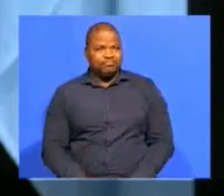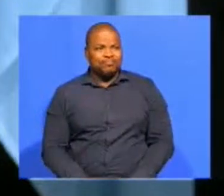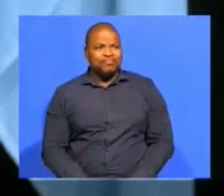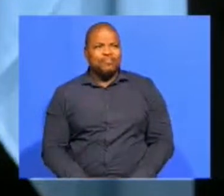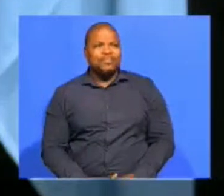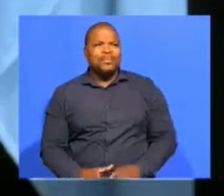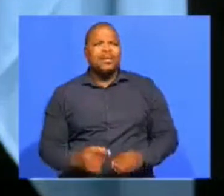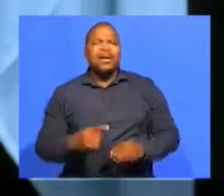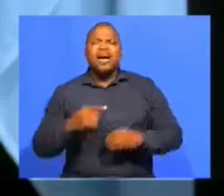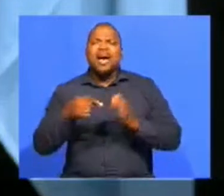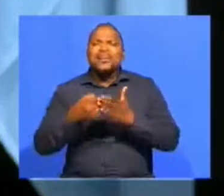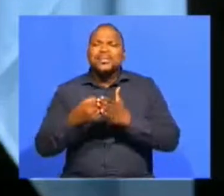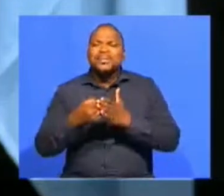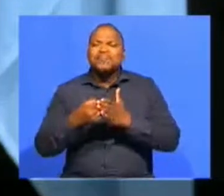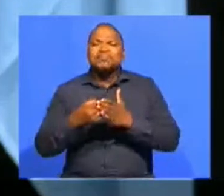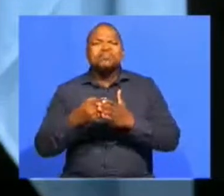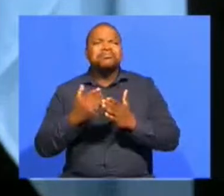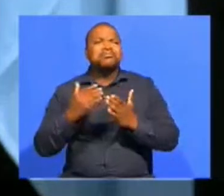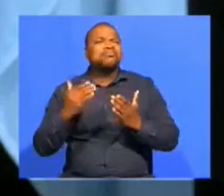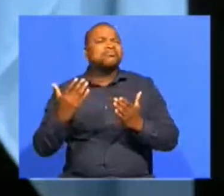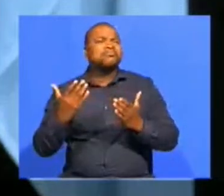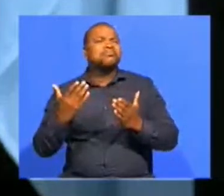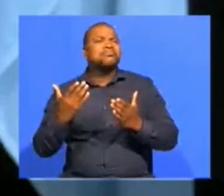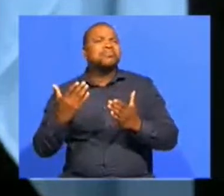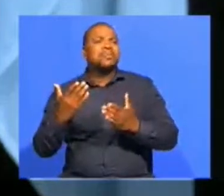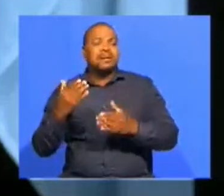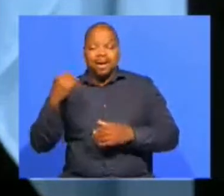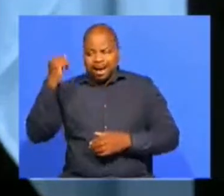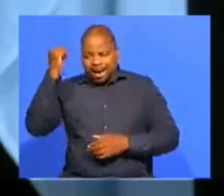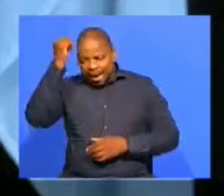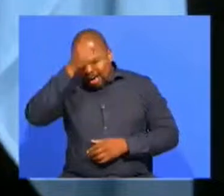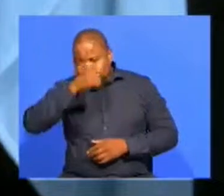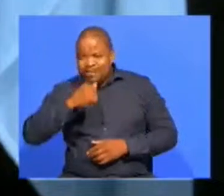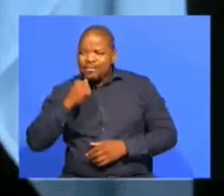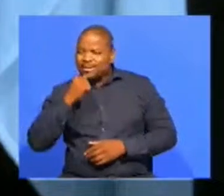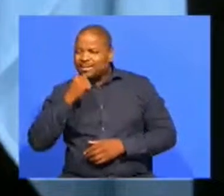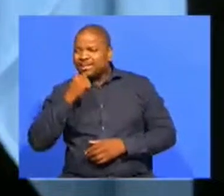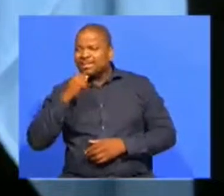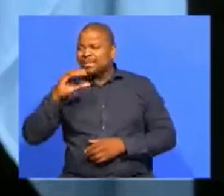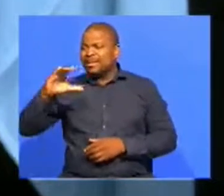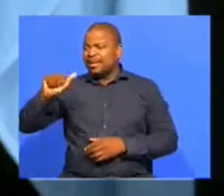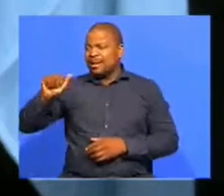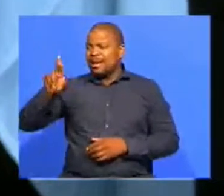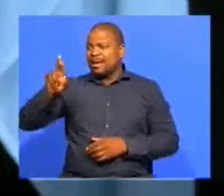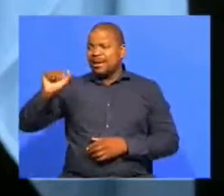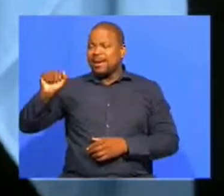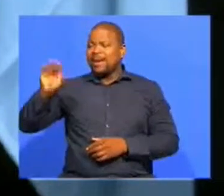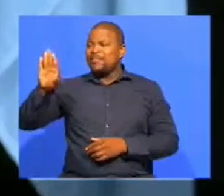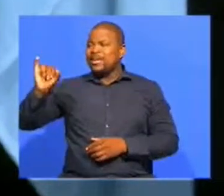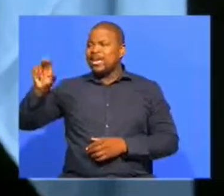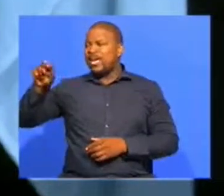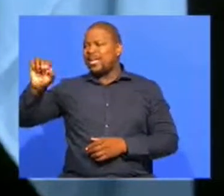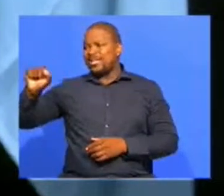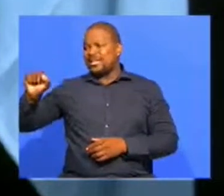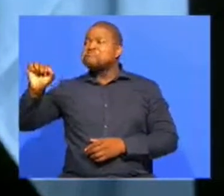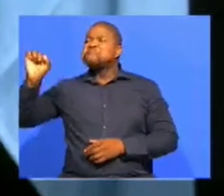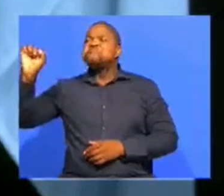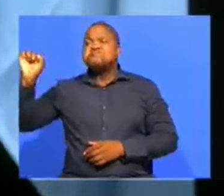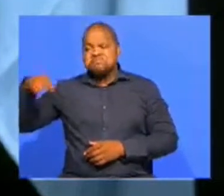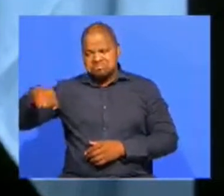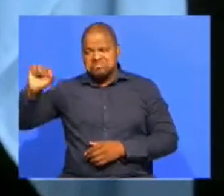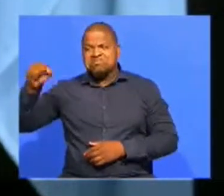Talking about the bridge between Africa and the Caribbean, yes,